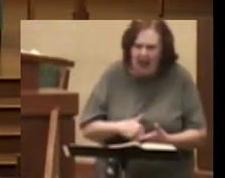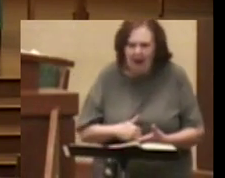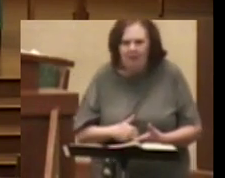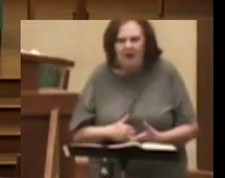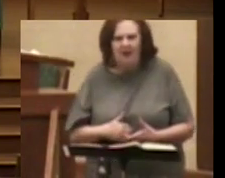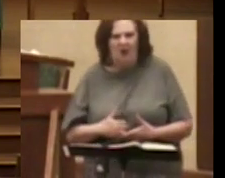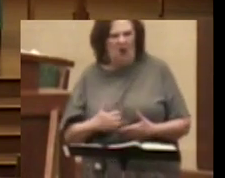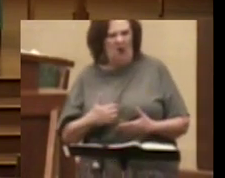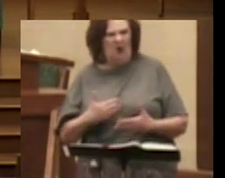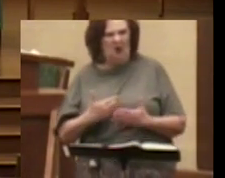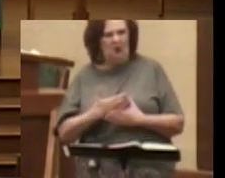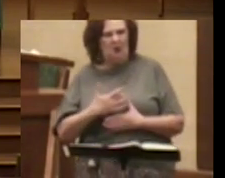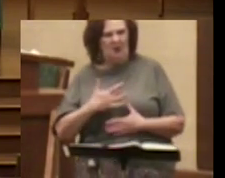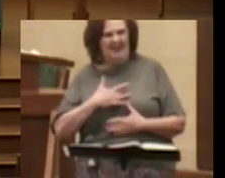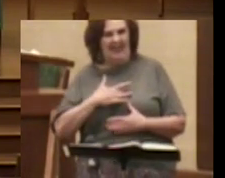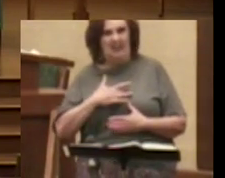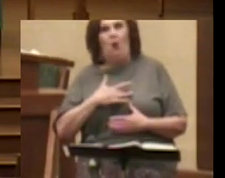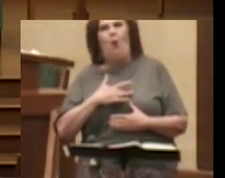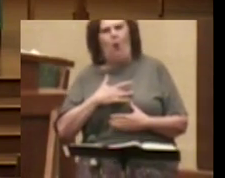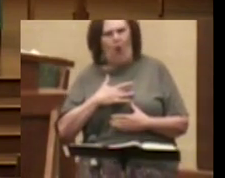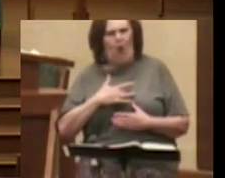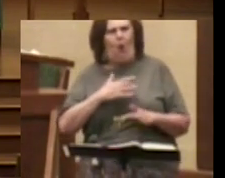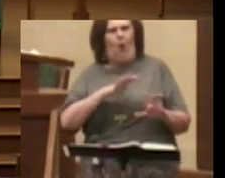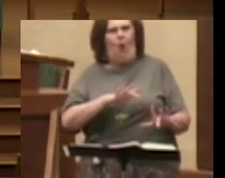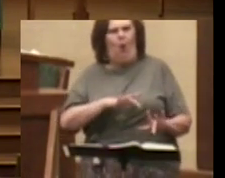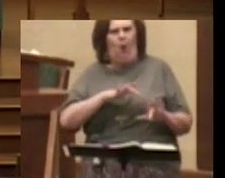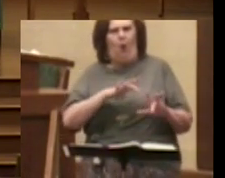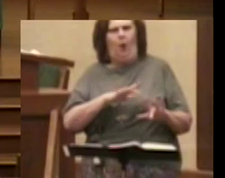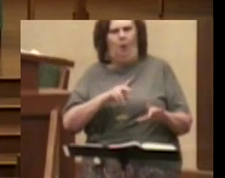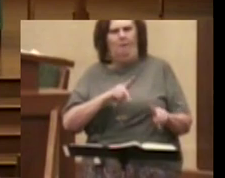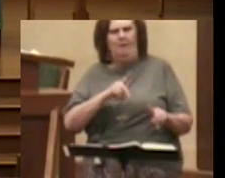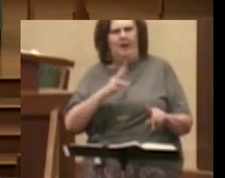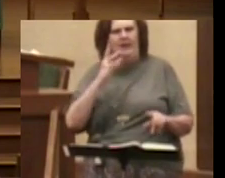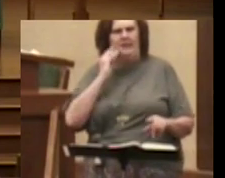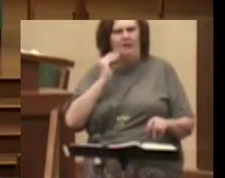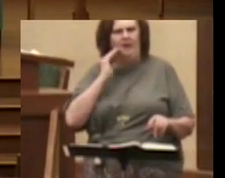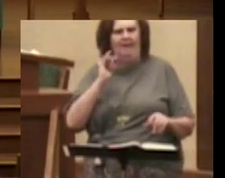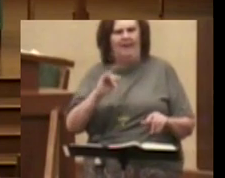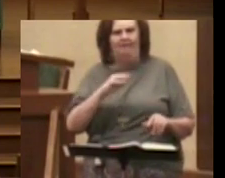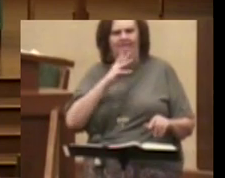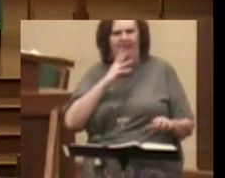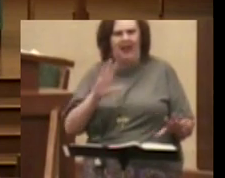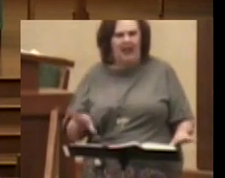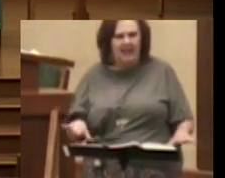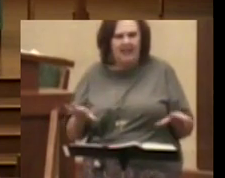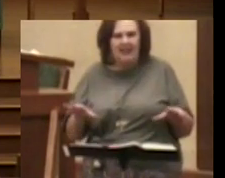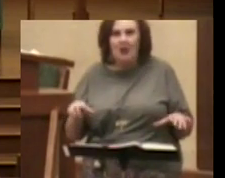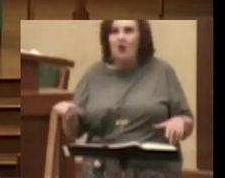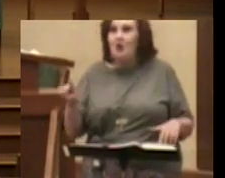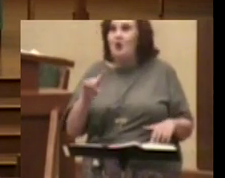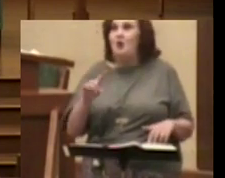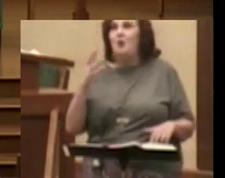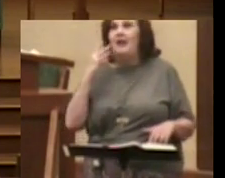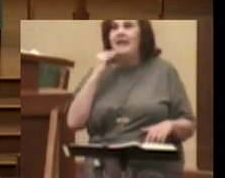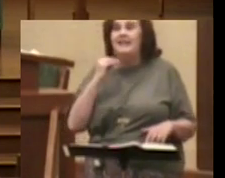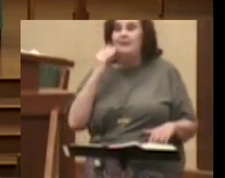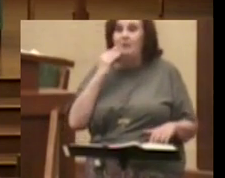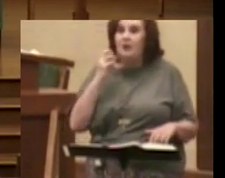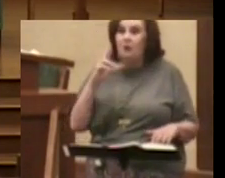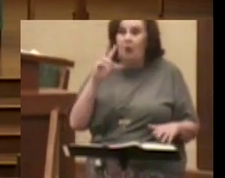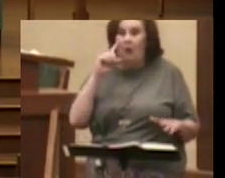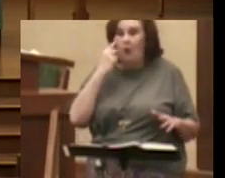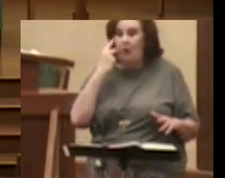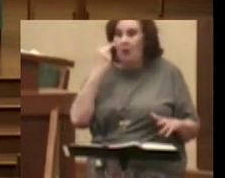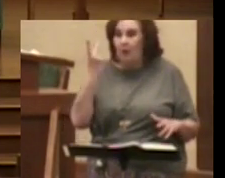new sense of empathy for those experiencing flooding. But as you have probably experienced or